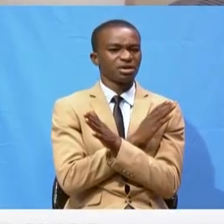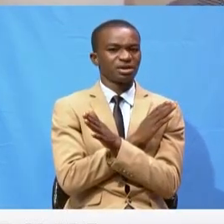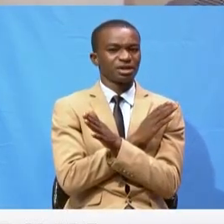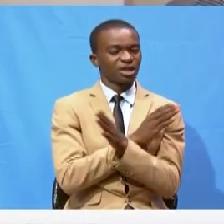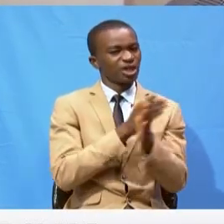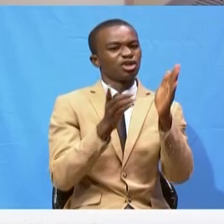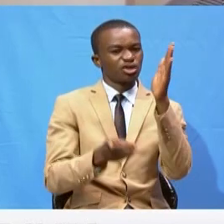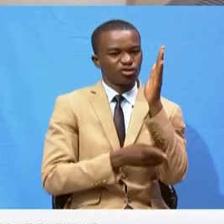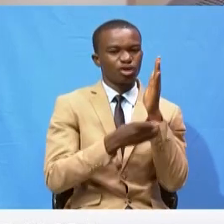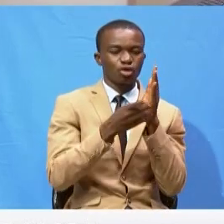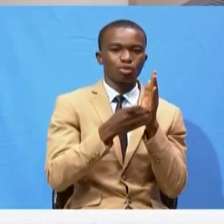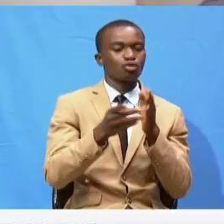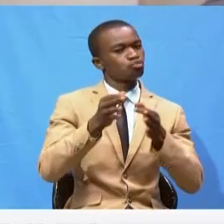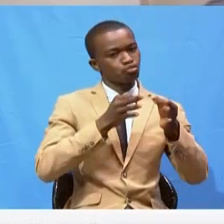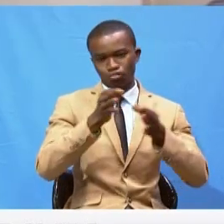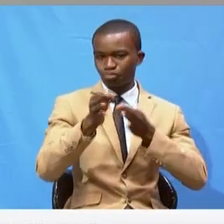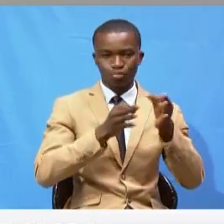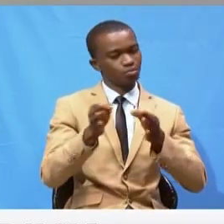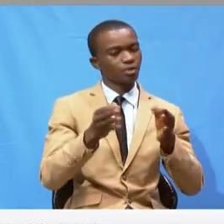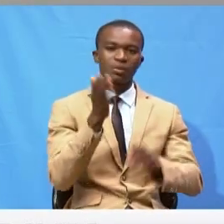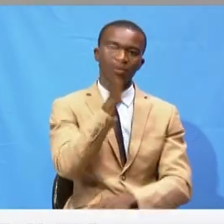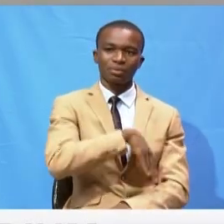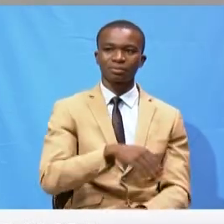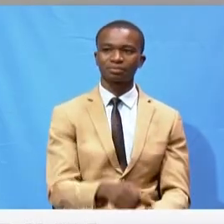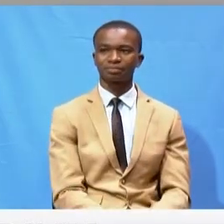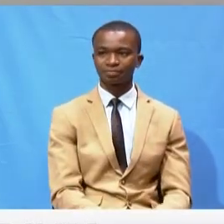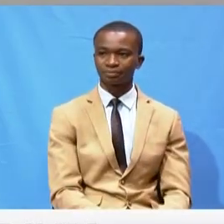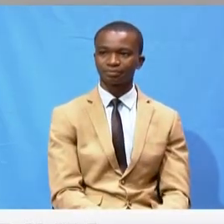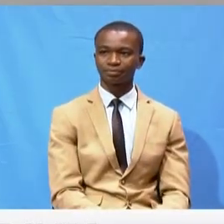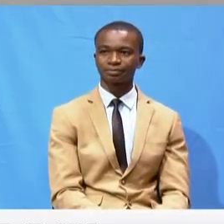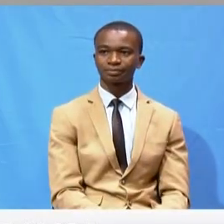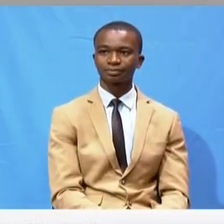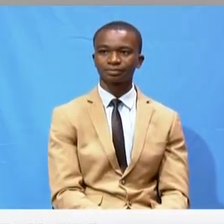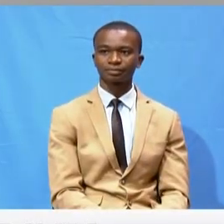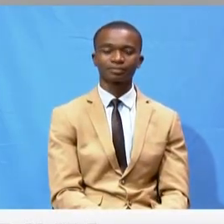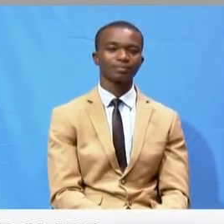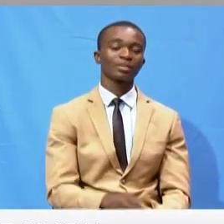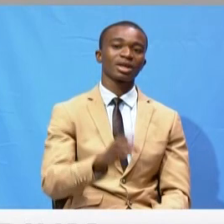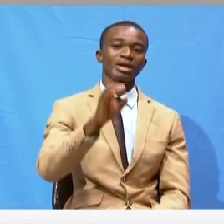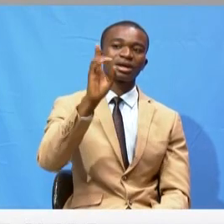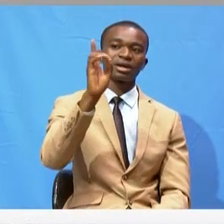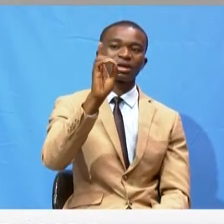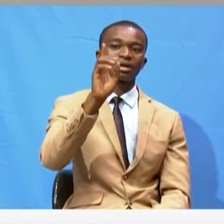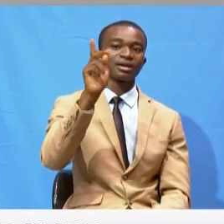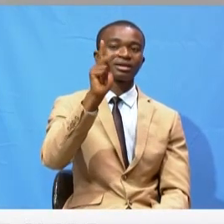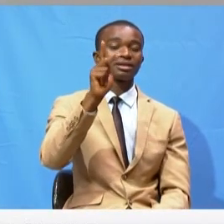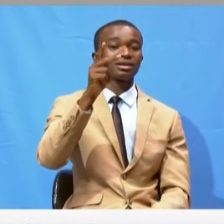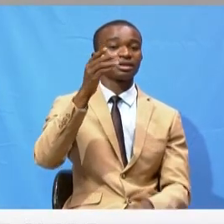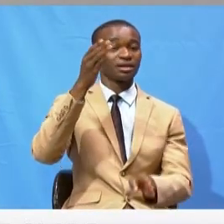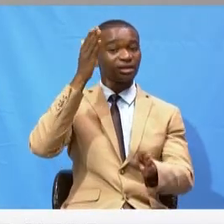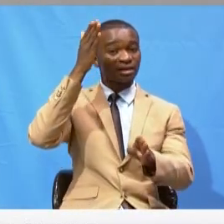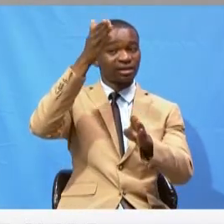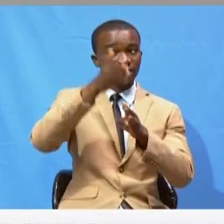of the developments taking place at the facility. So for DK, the targets that we agreed we're going to